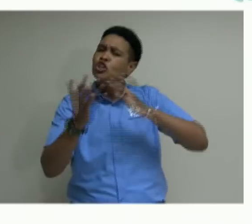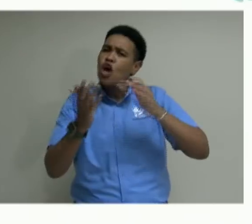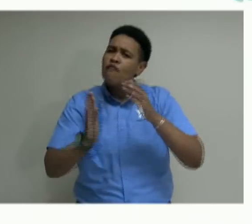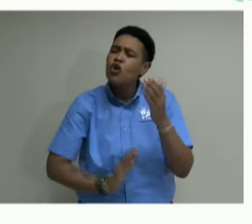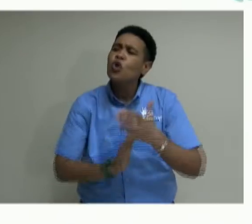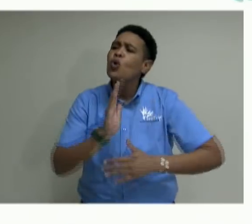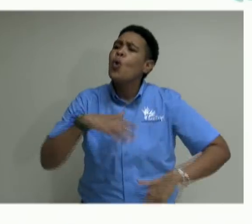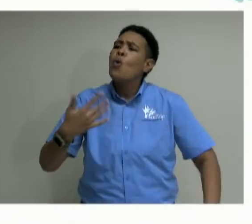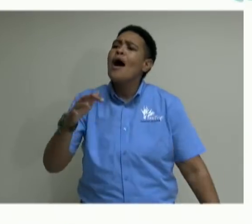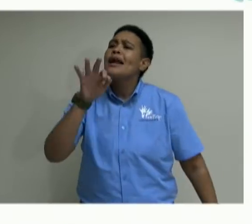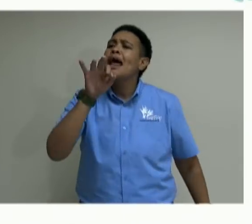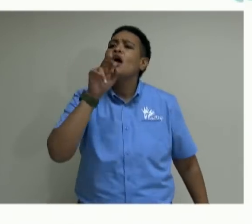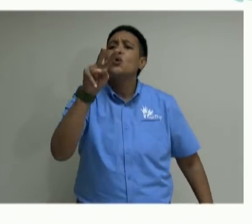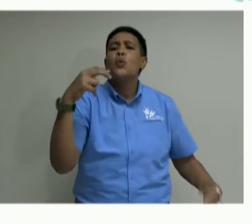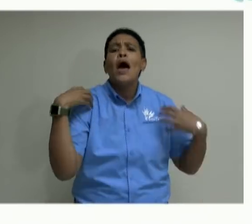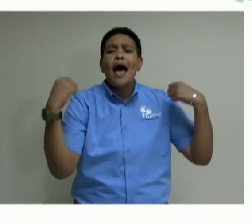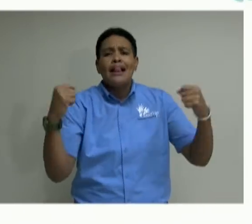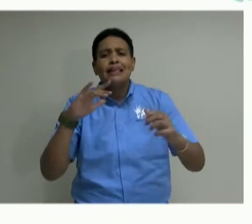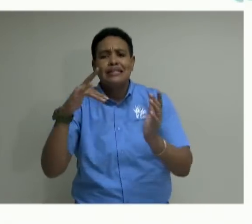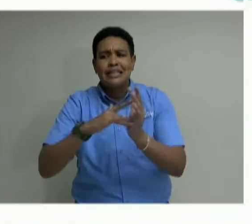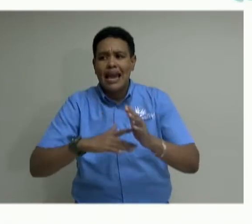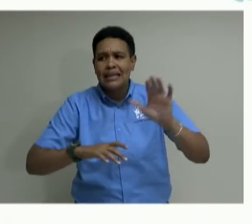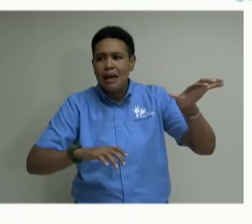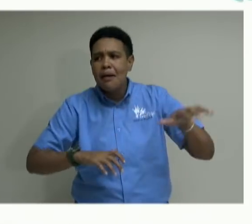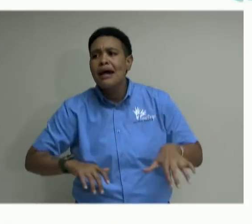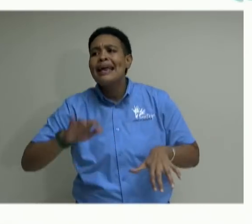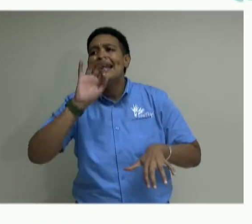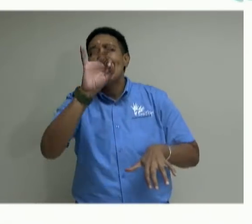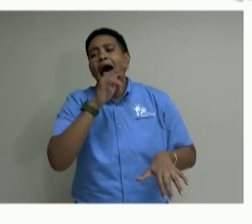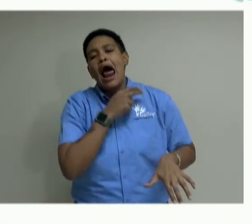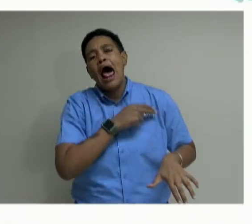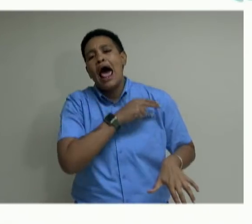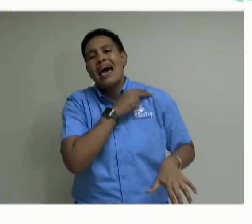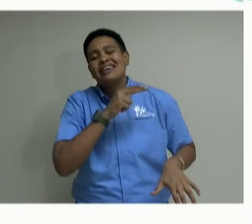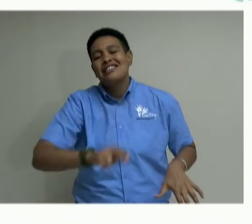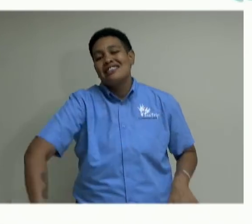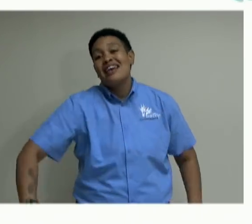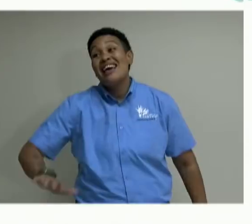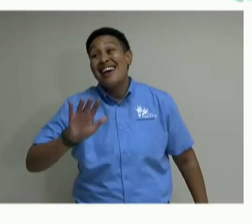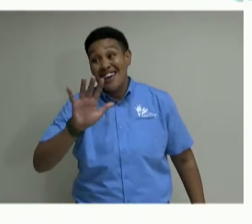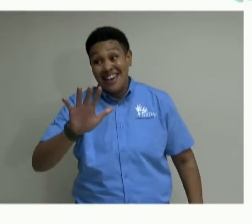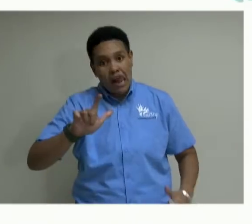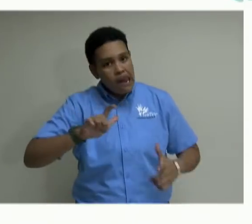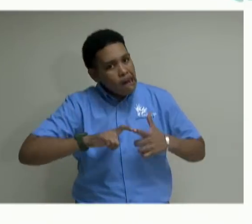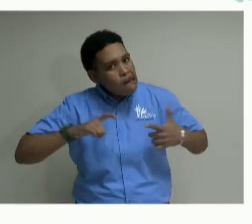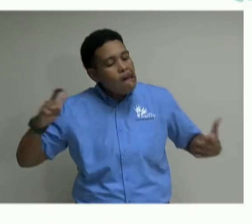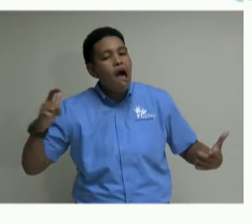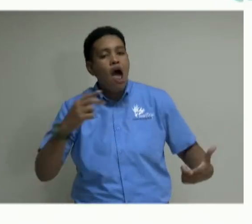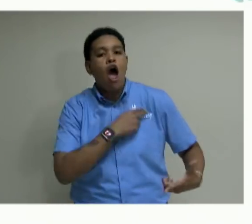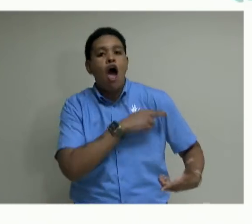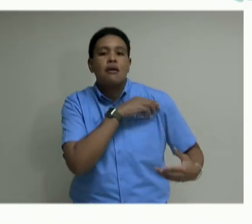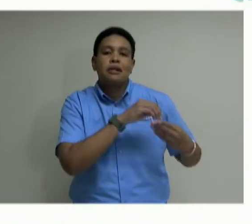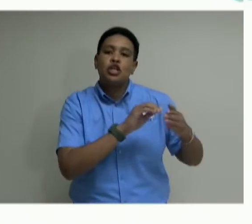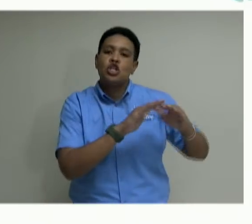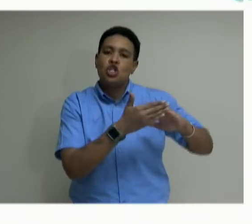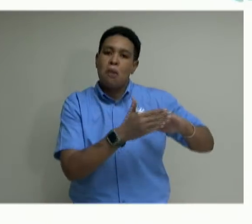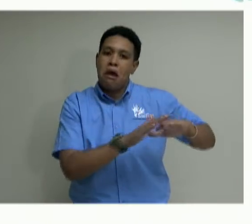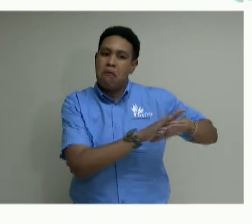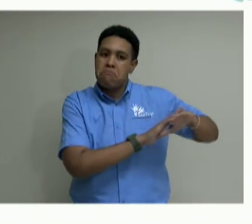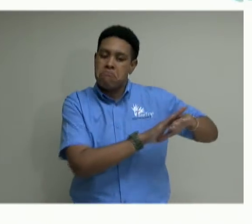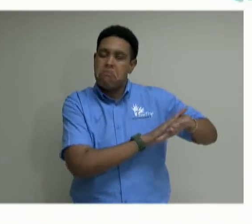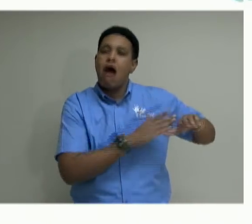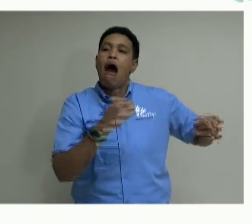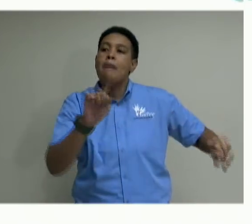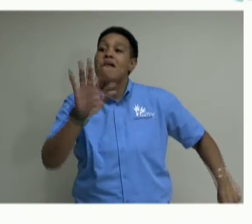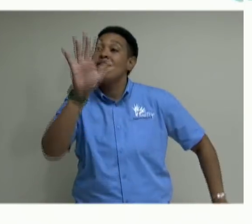through 92 health centers, 9 hospitals, and these are the largest hospitals in the island, 5 of